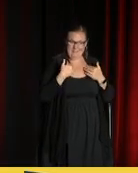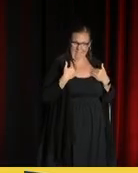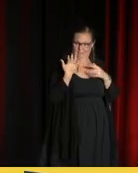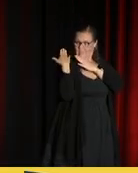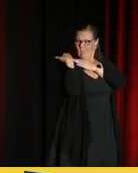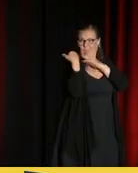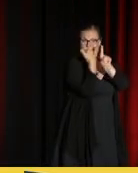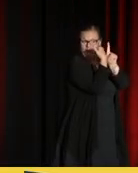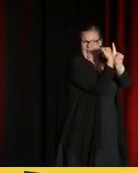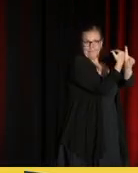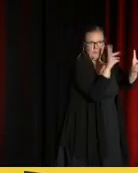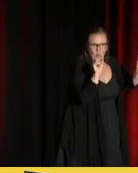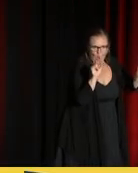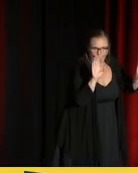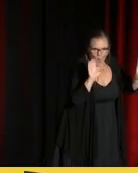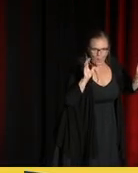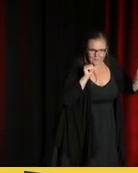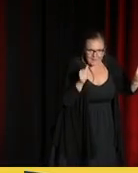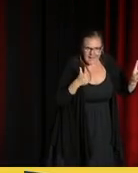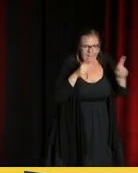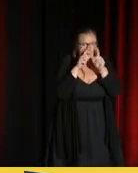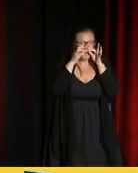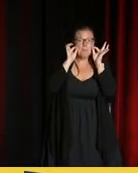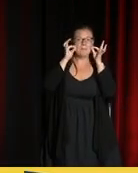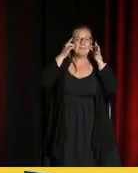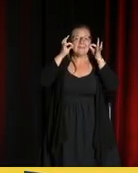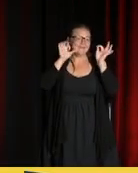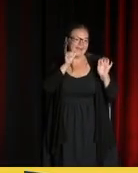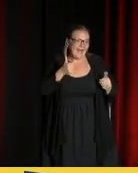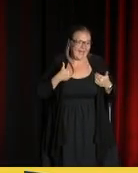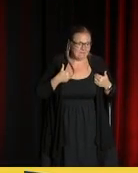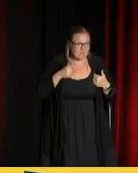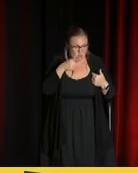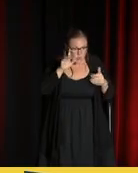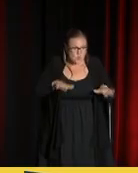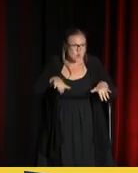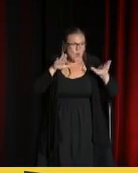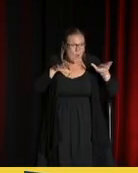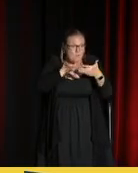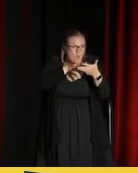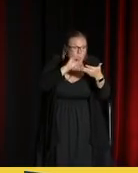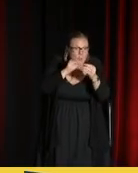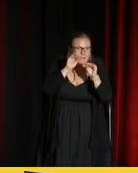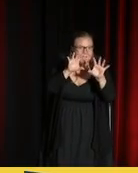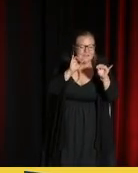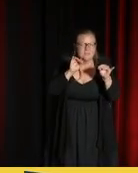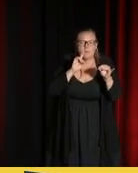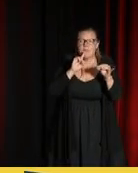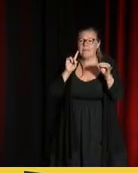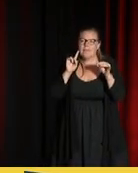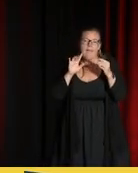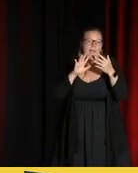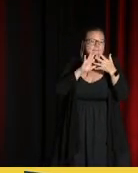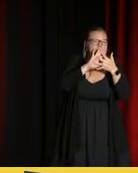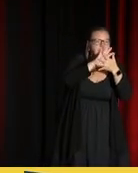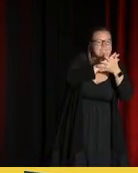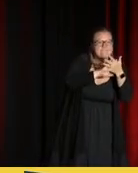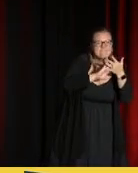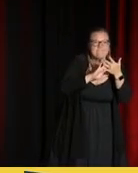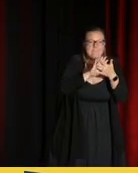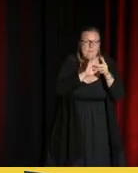smoke. Those of us who grew up in magic, we know what it's all about. It is the lure of knowing a